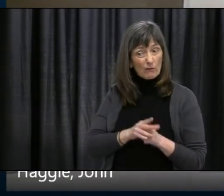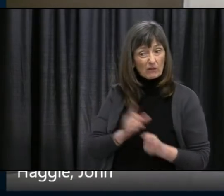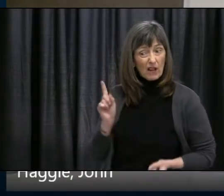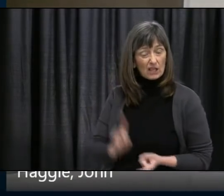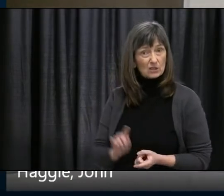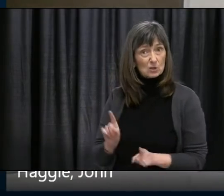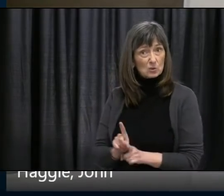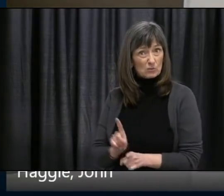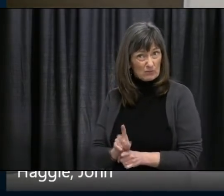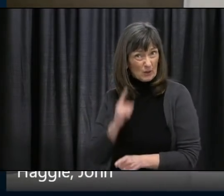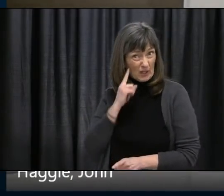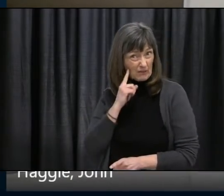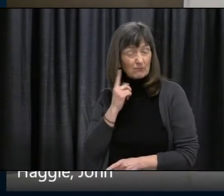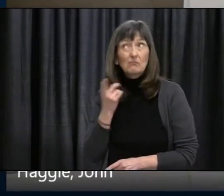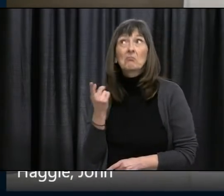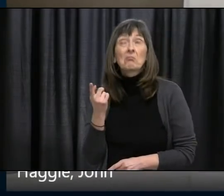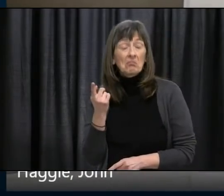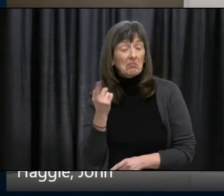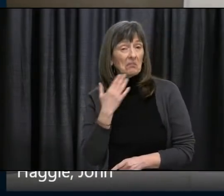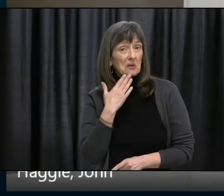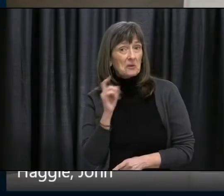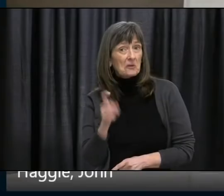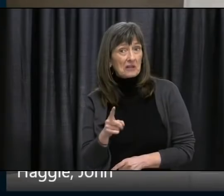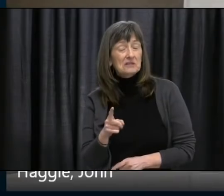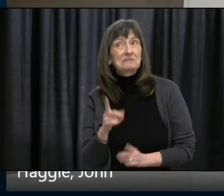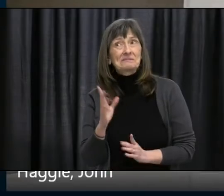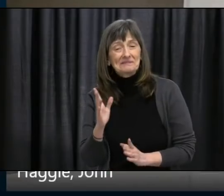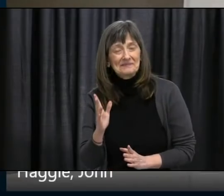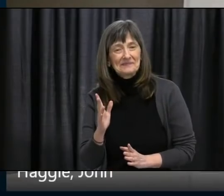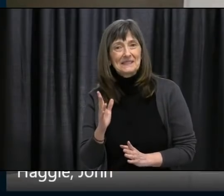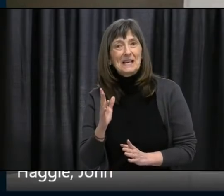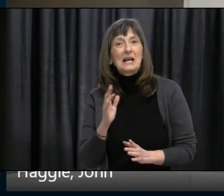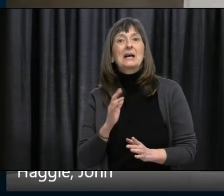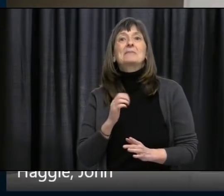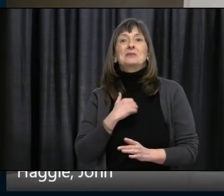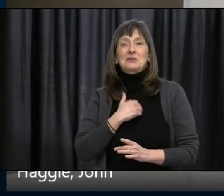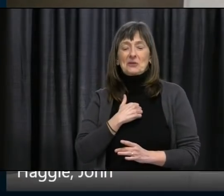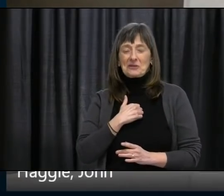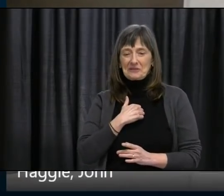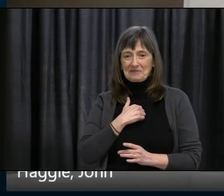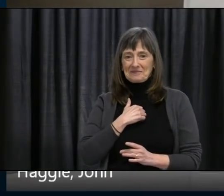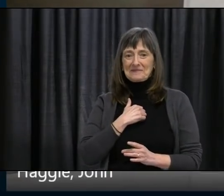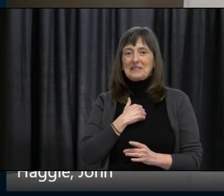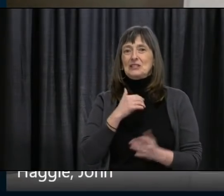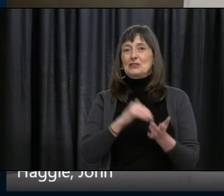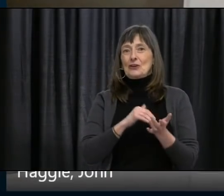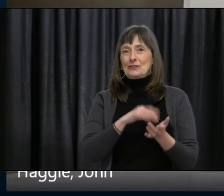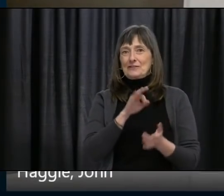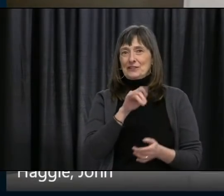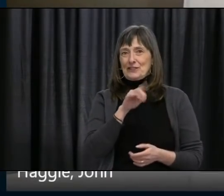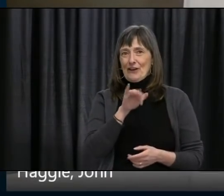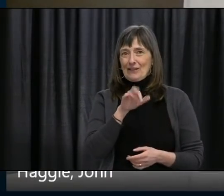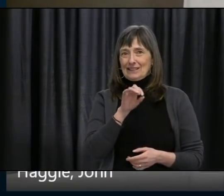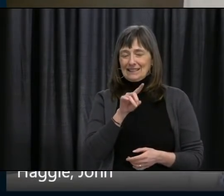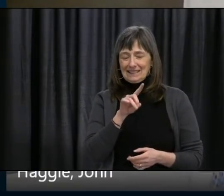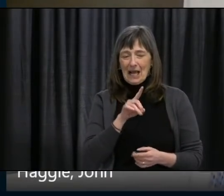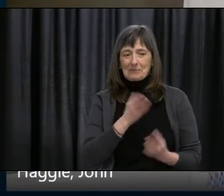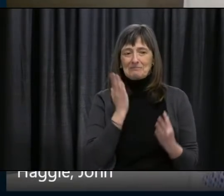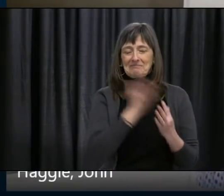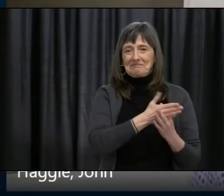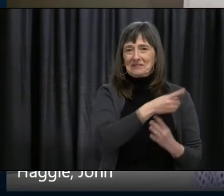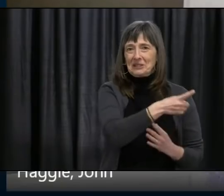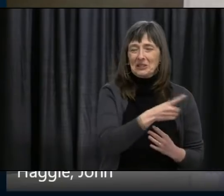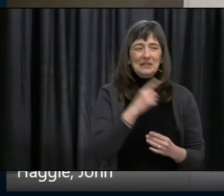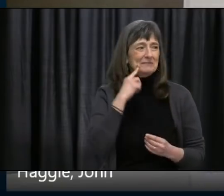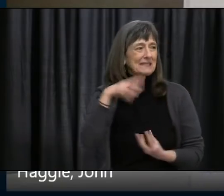That's an excellent question, Peter. It also gives me the opportunity to apologize to my colleague, Dr. Fitzgerald, for interrupting her earlier on. It's the lag of the